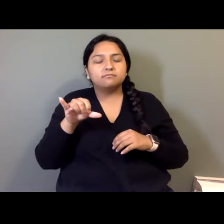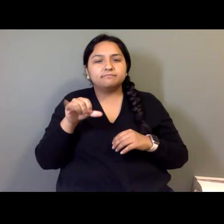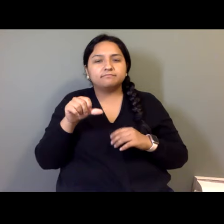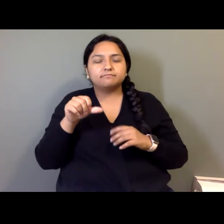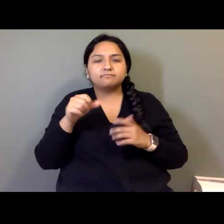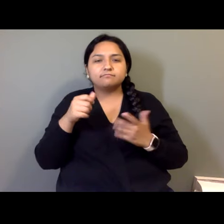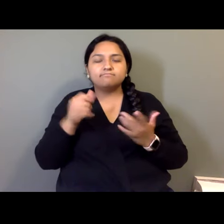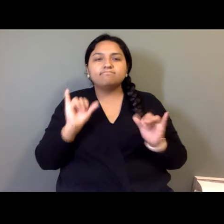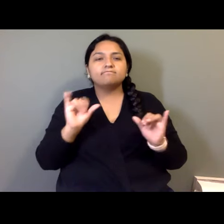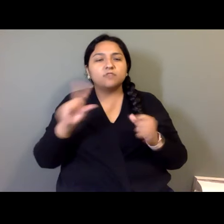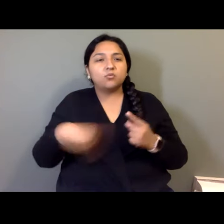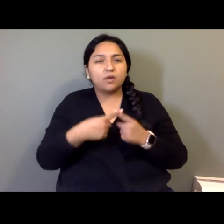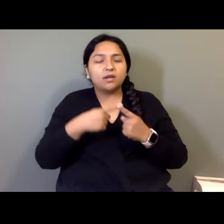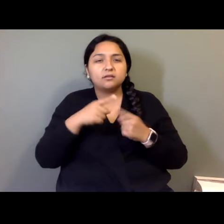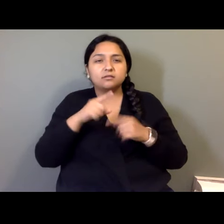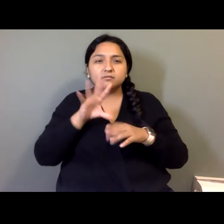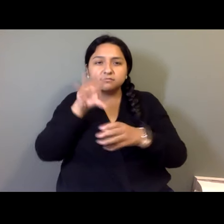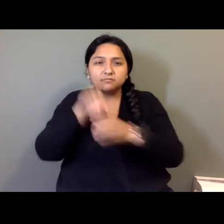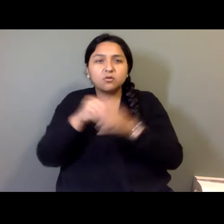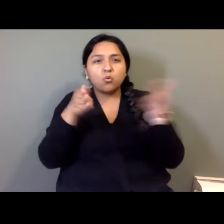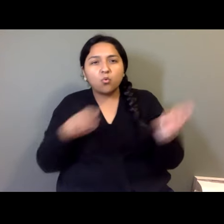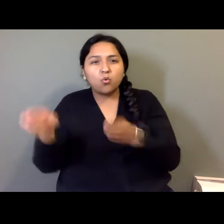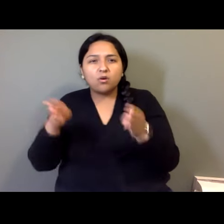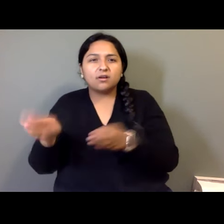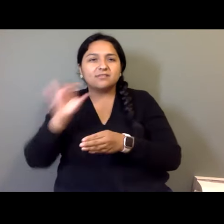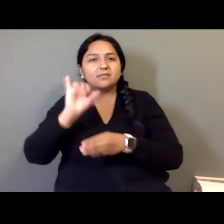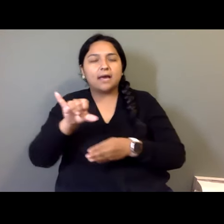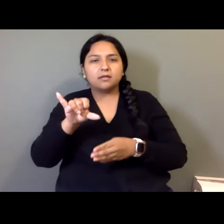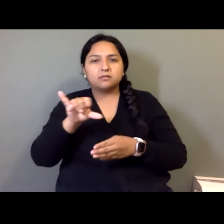is just like lived experience. Like, I don't really know.